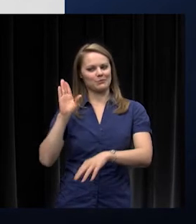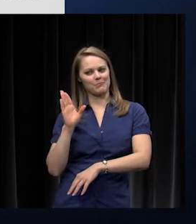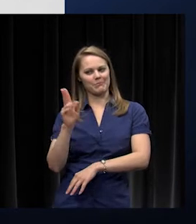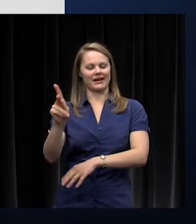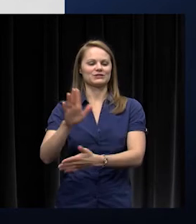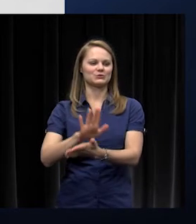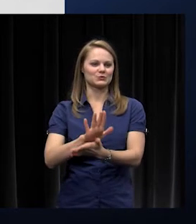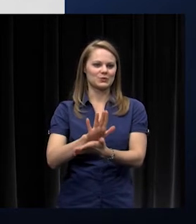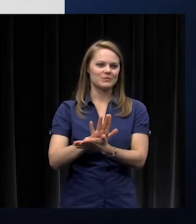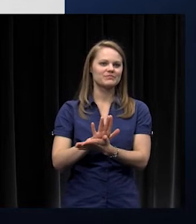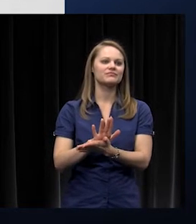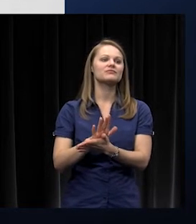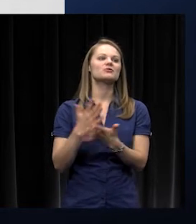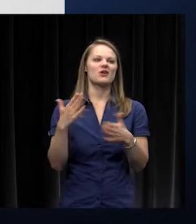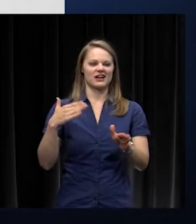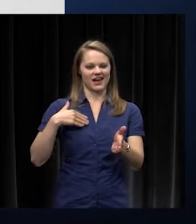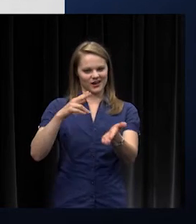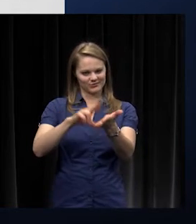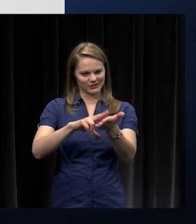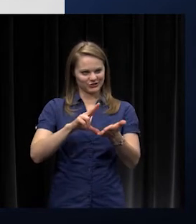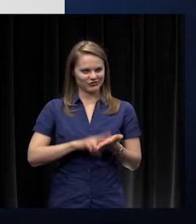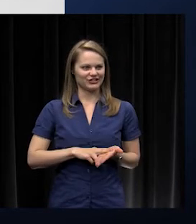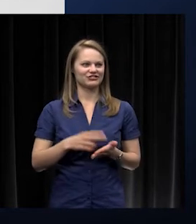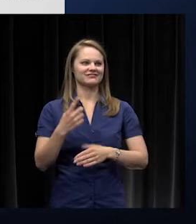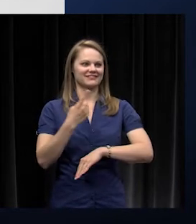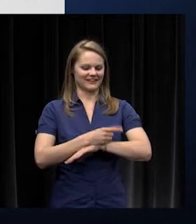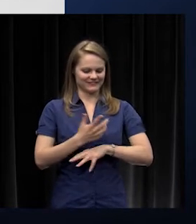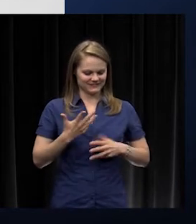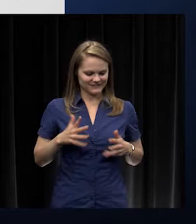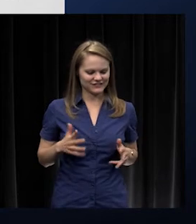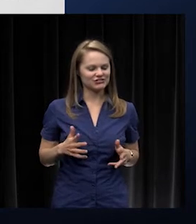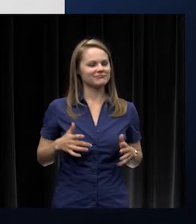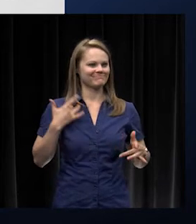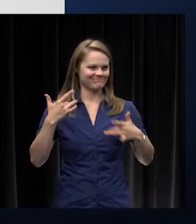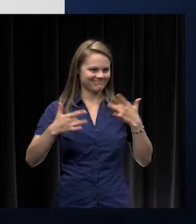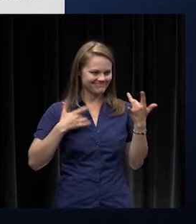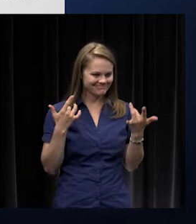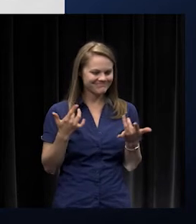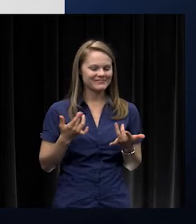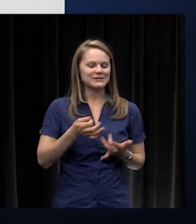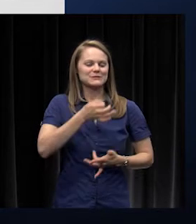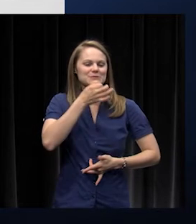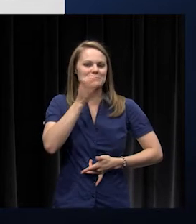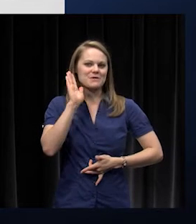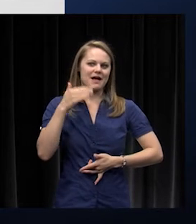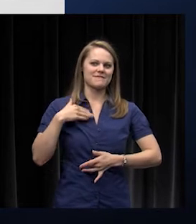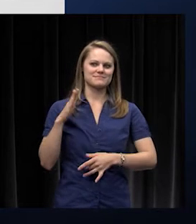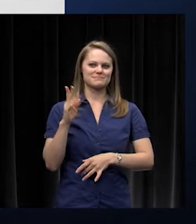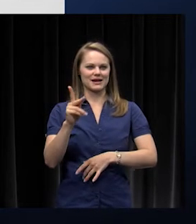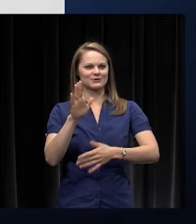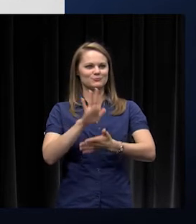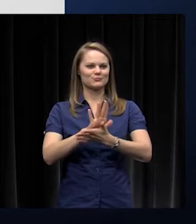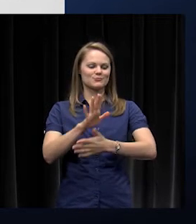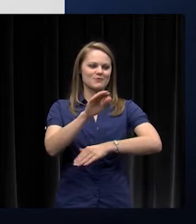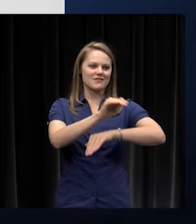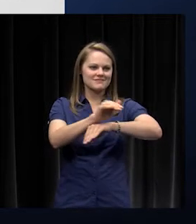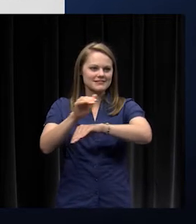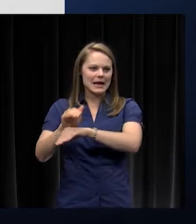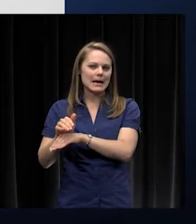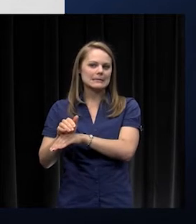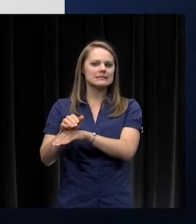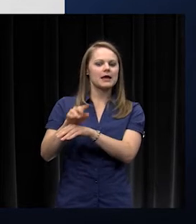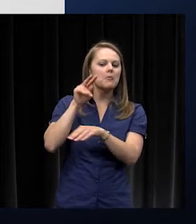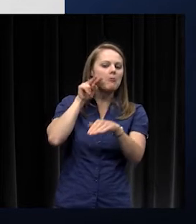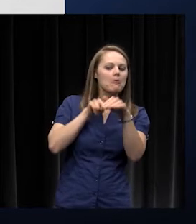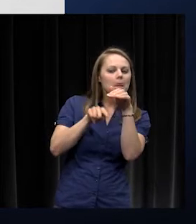had registration day. That's always very exciting. We're getting ready for back to school nights and sneak a peek nights, always very important in this